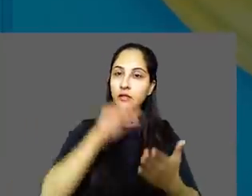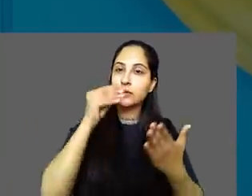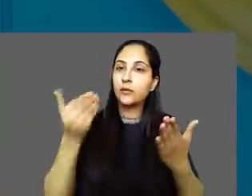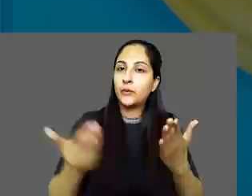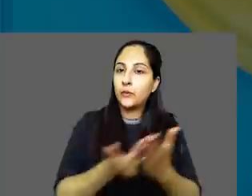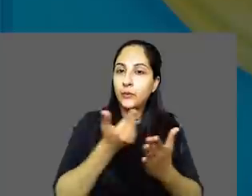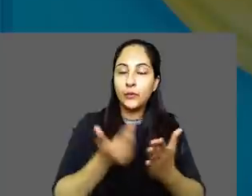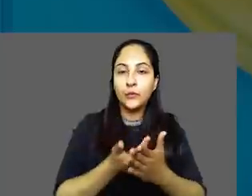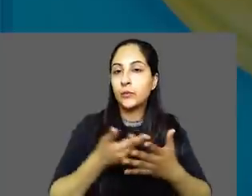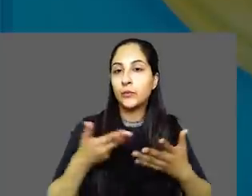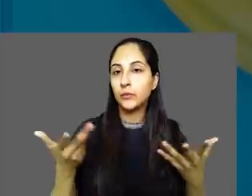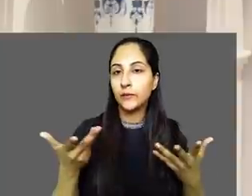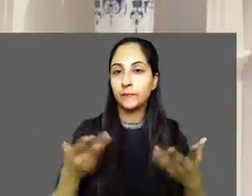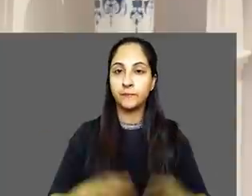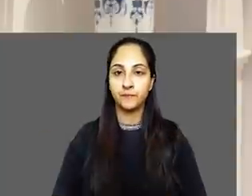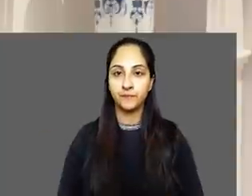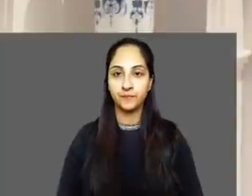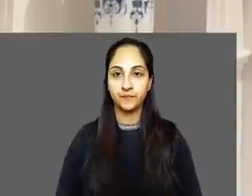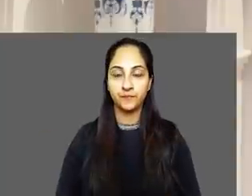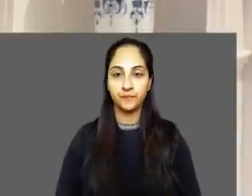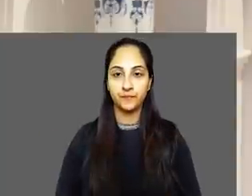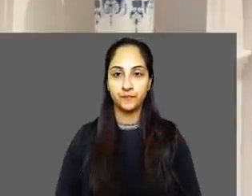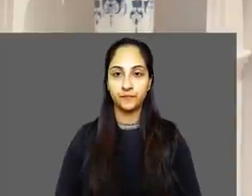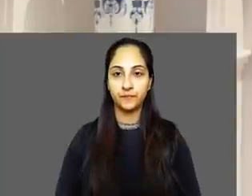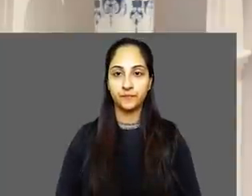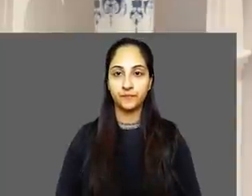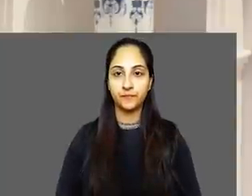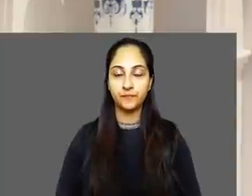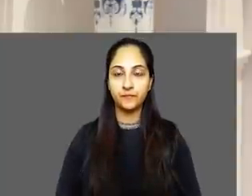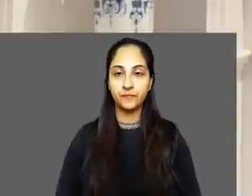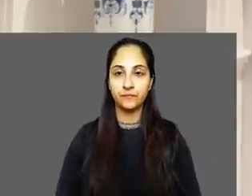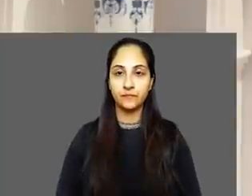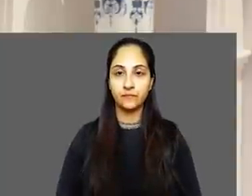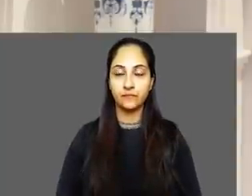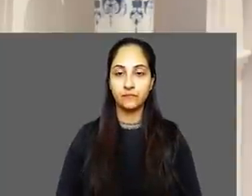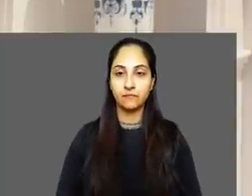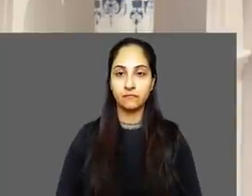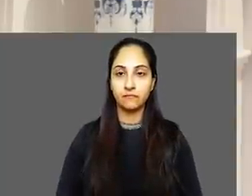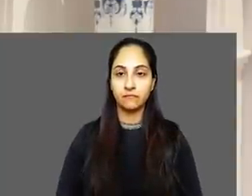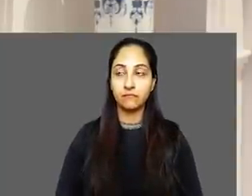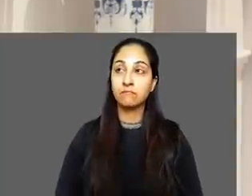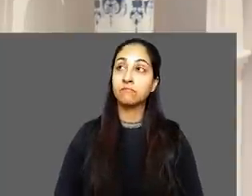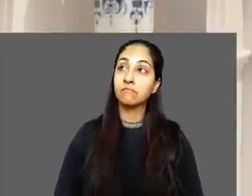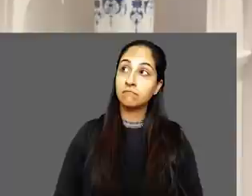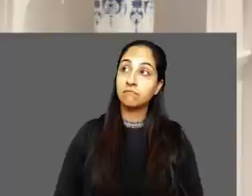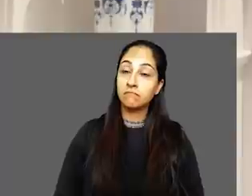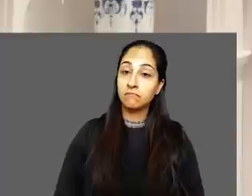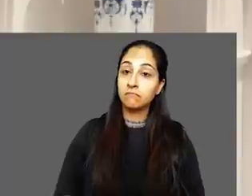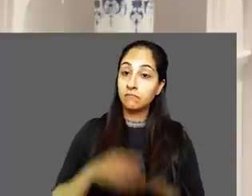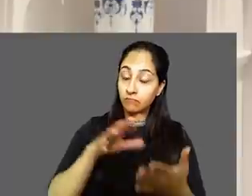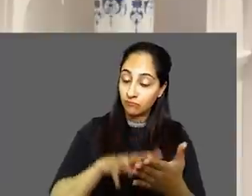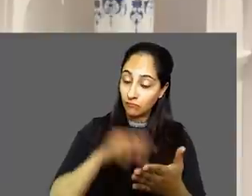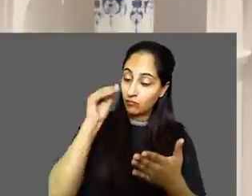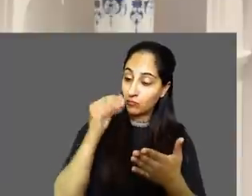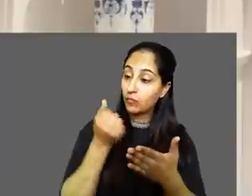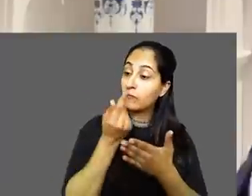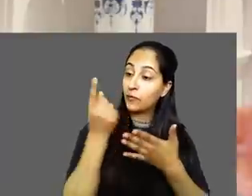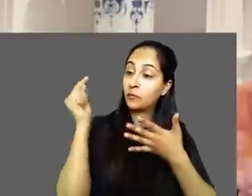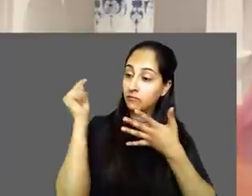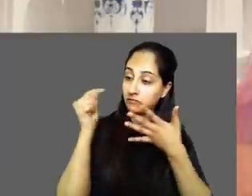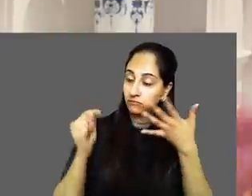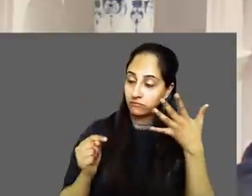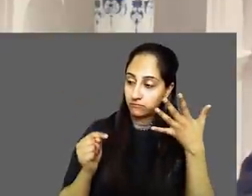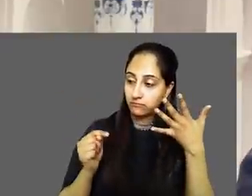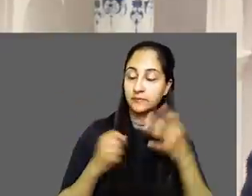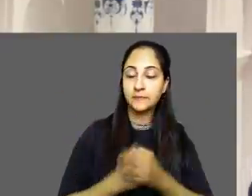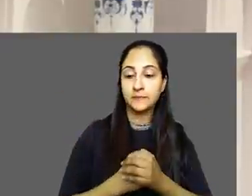what would they be in your mind? So, you know, Zain, a couple of things come to mind as we kind of look back and distill